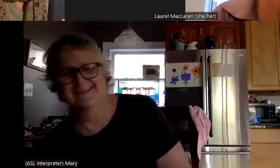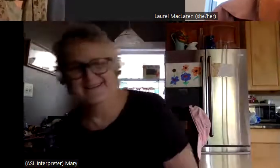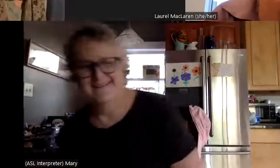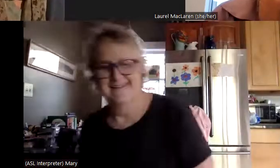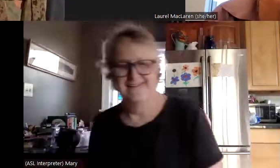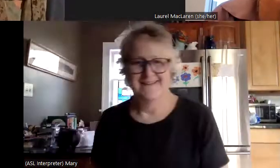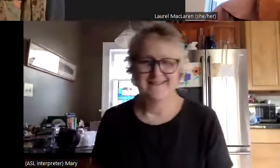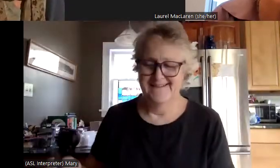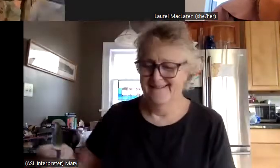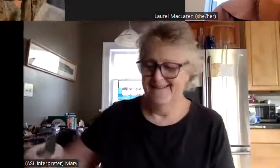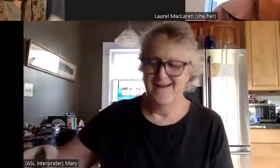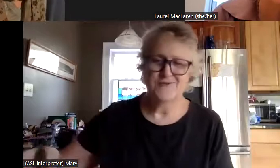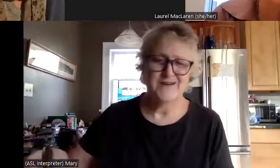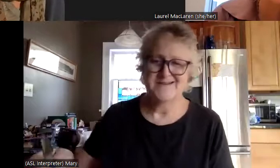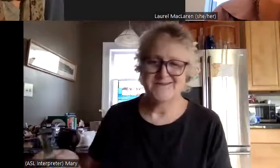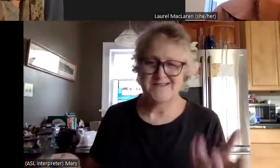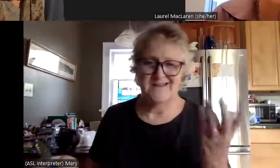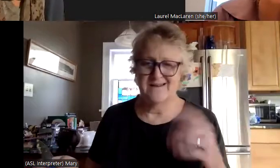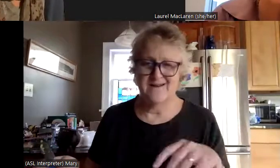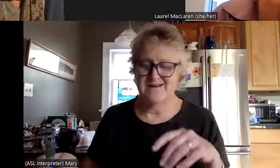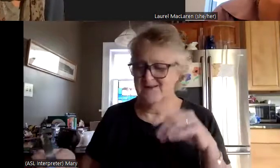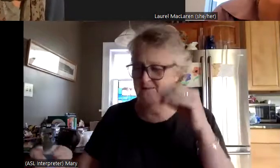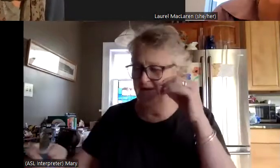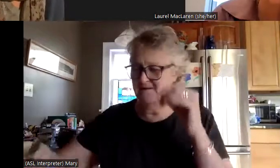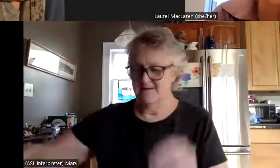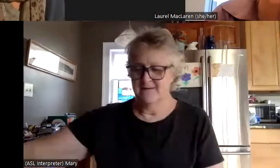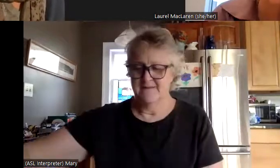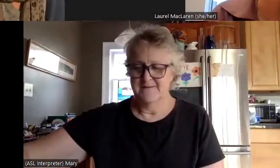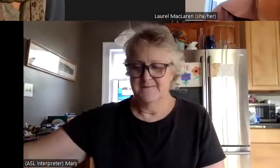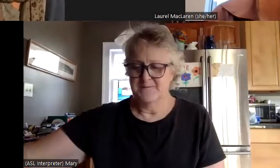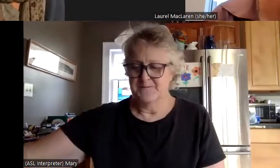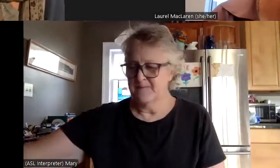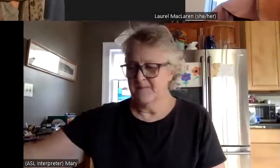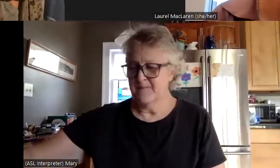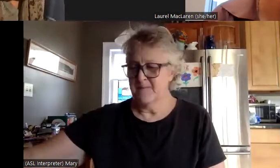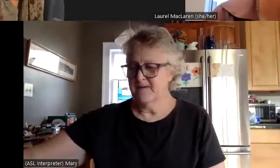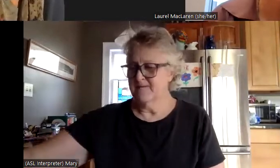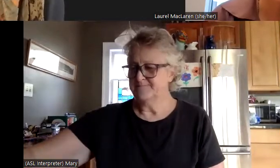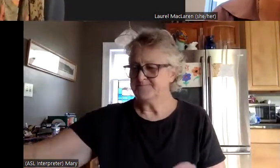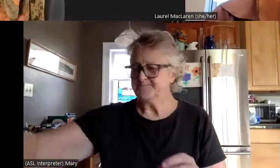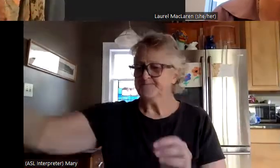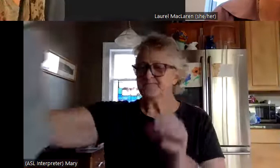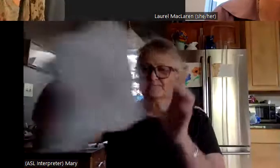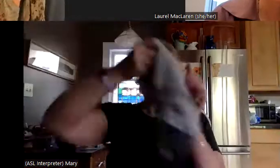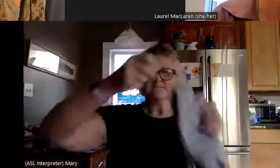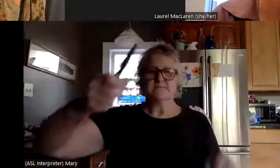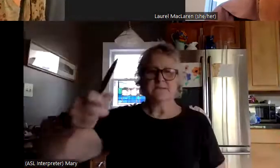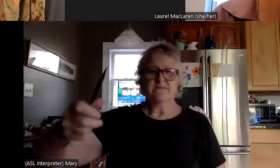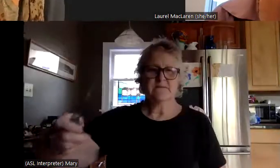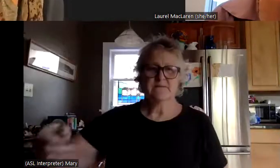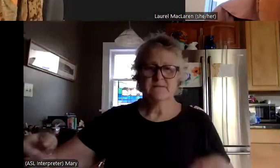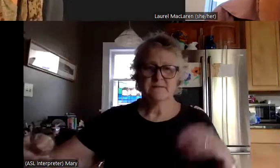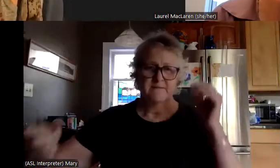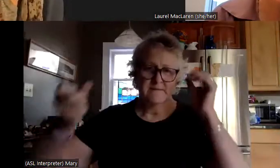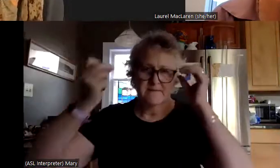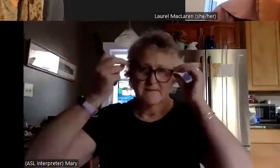pre-made guacamole mix? Oh, Trader that Joe's crap. sell it it's already made. The crap that just comes in a packet You For mean